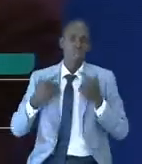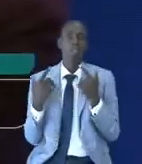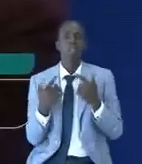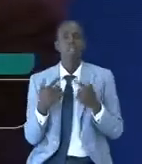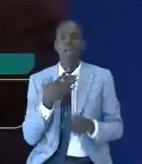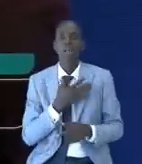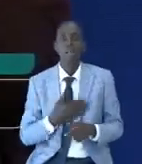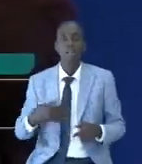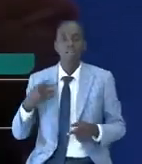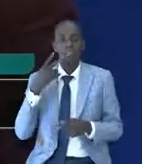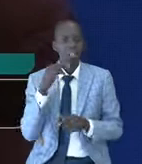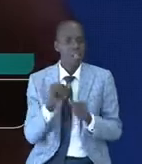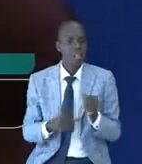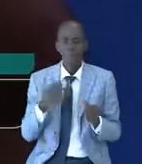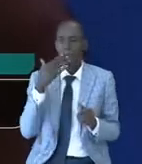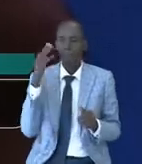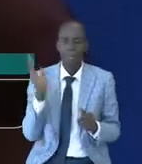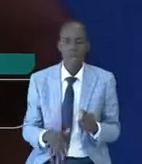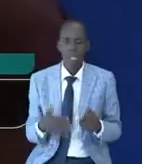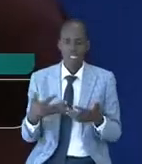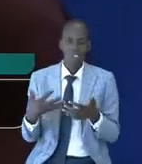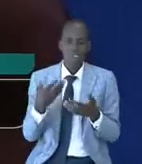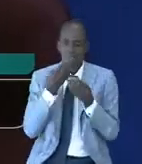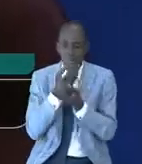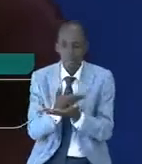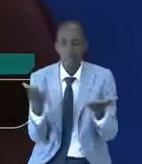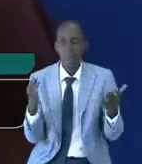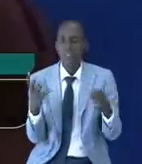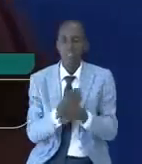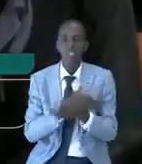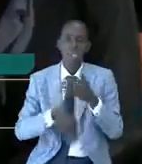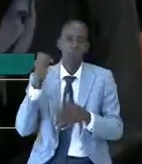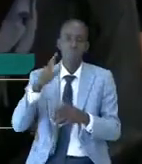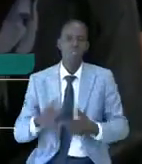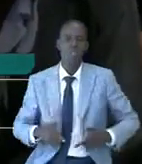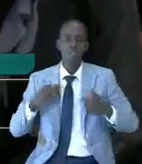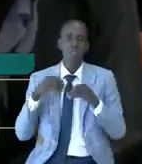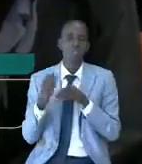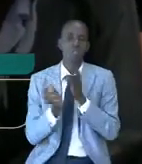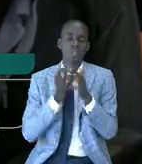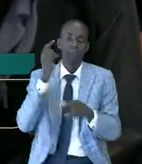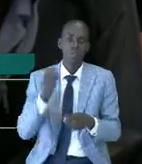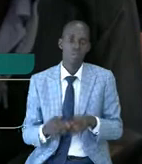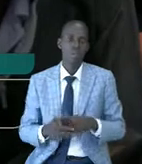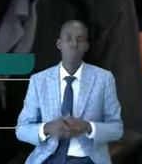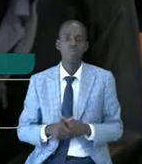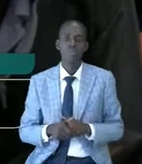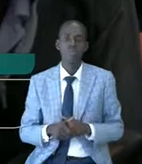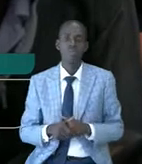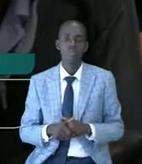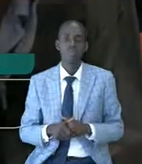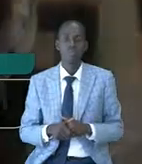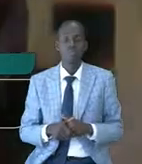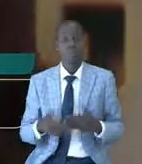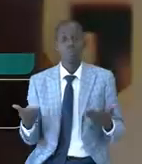every bad news out of your life in Jesus' name. Bad news that you'll never